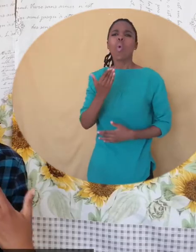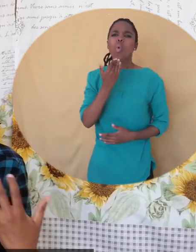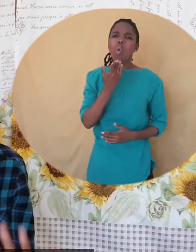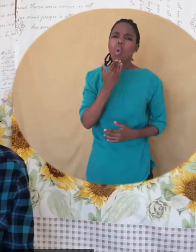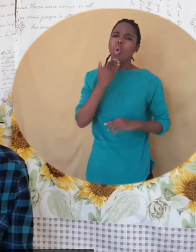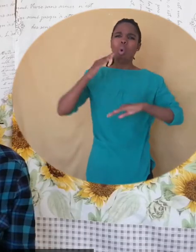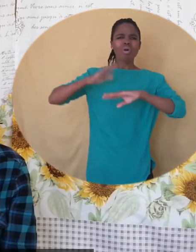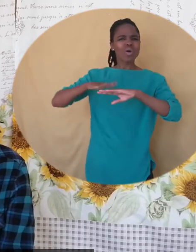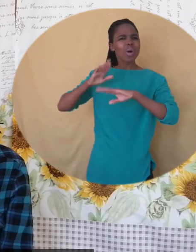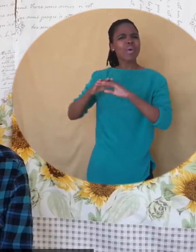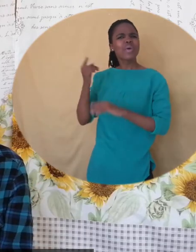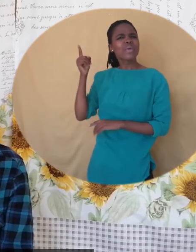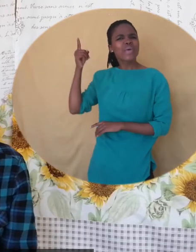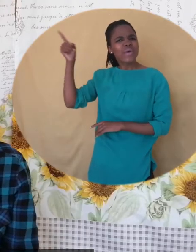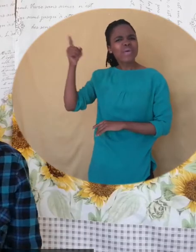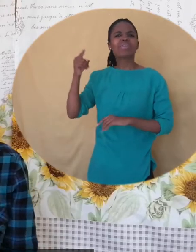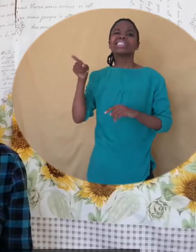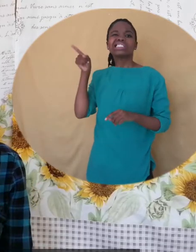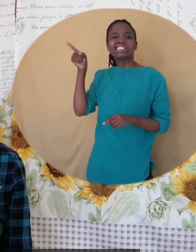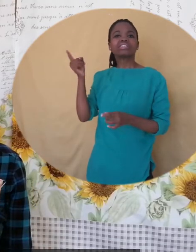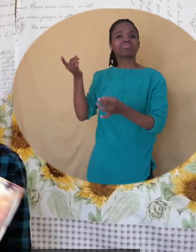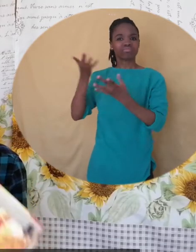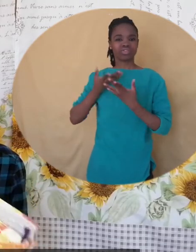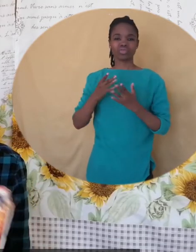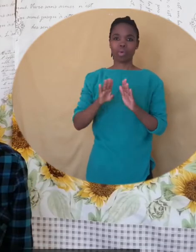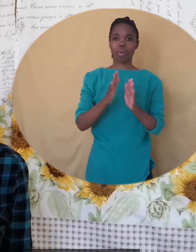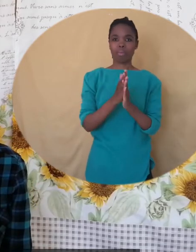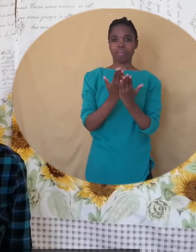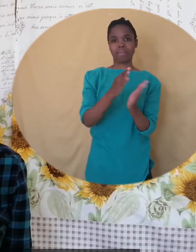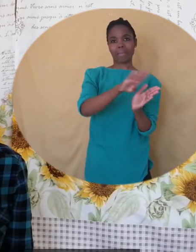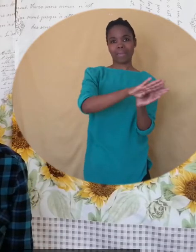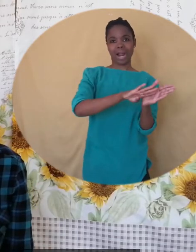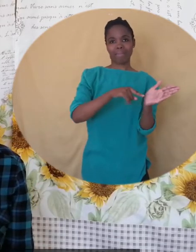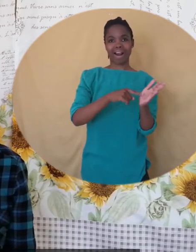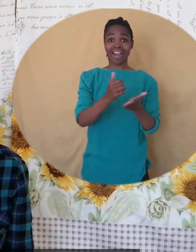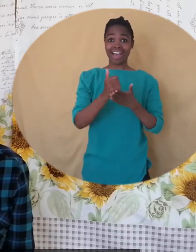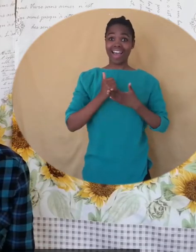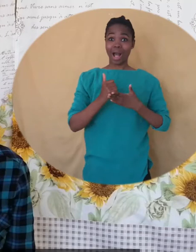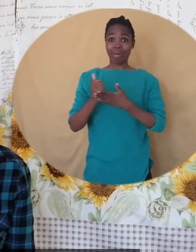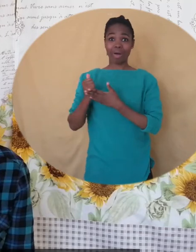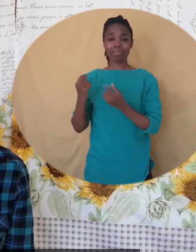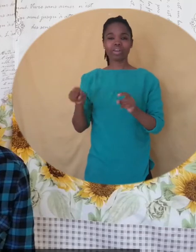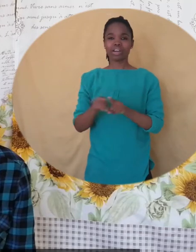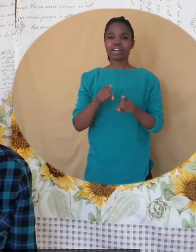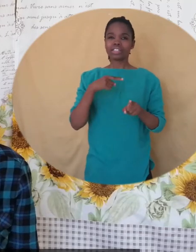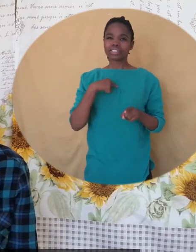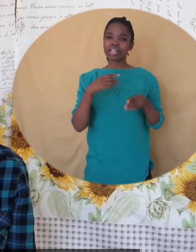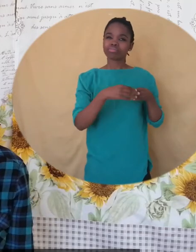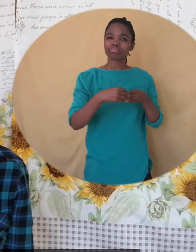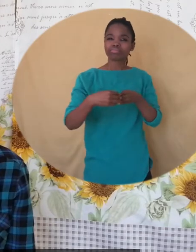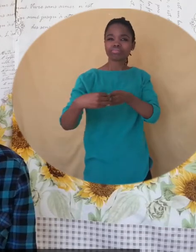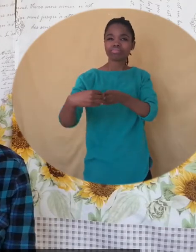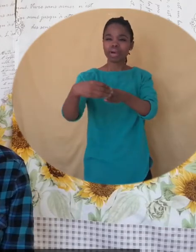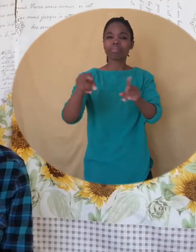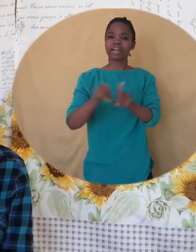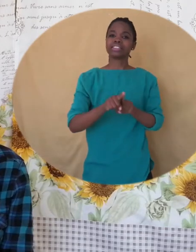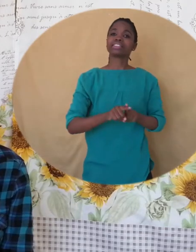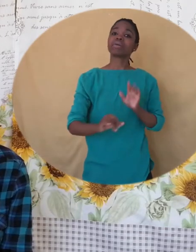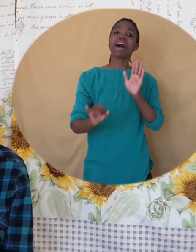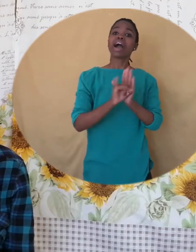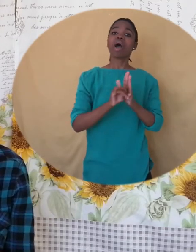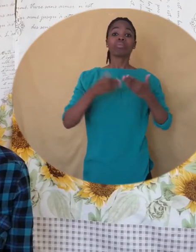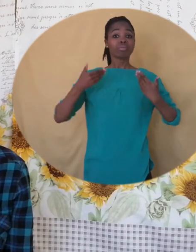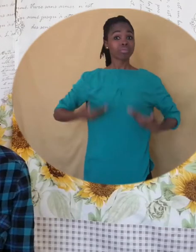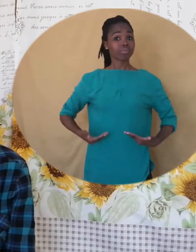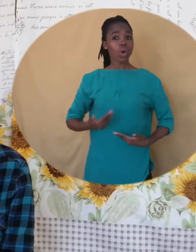have a different outlook on life. I feel like the Bible has been so important to me in terms of direction, in terms